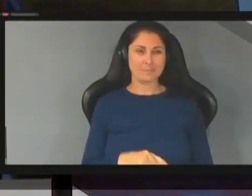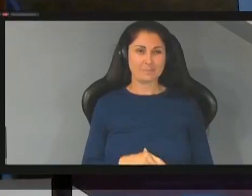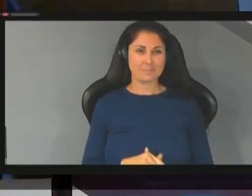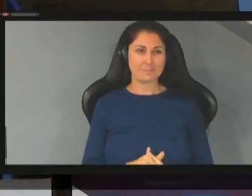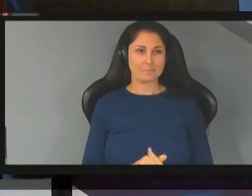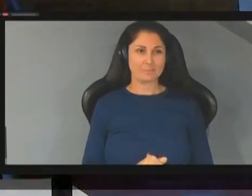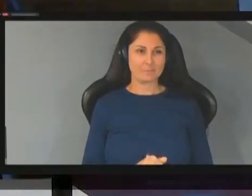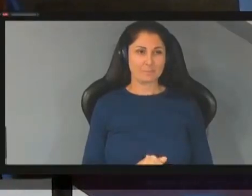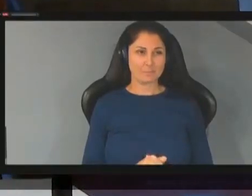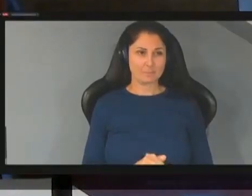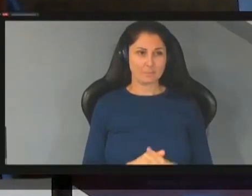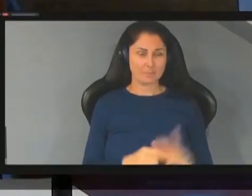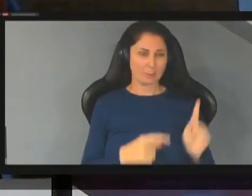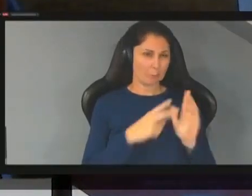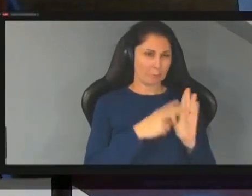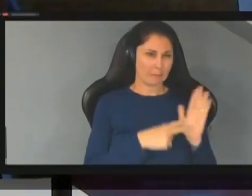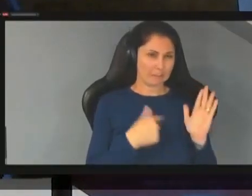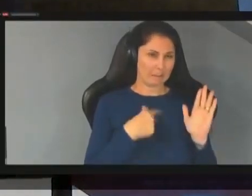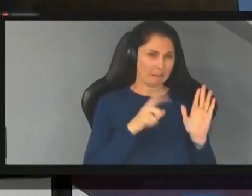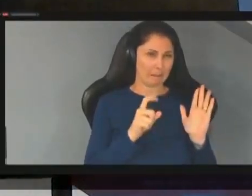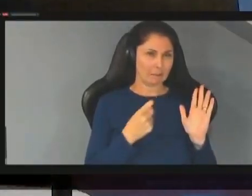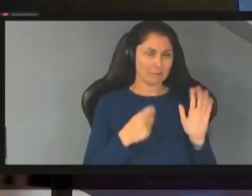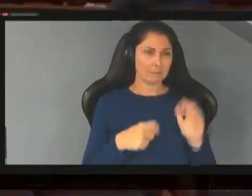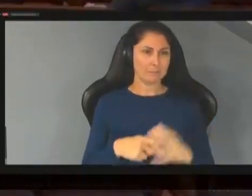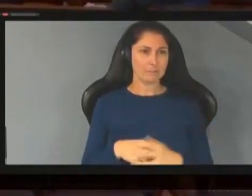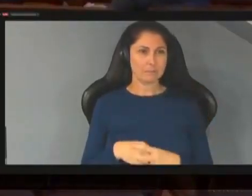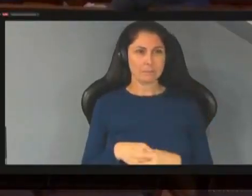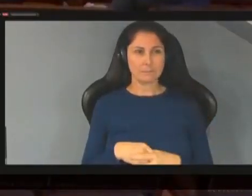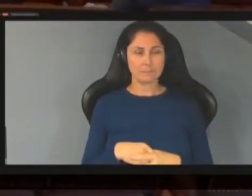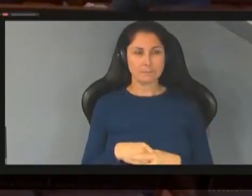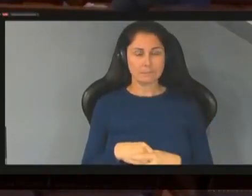Can you read this? I'm coughing to death there.